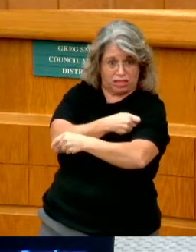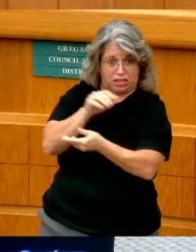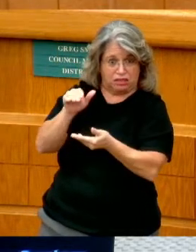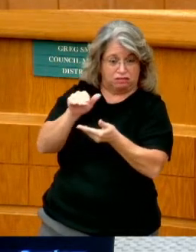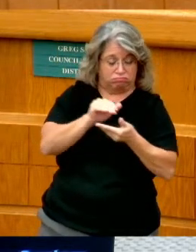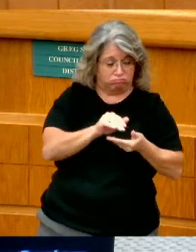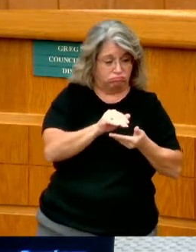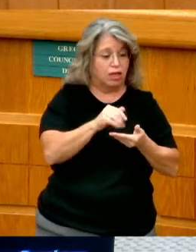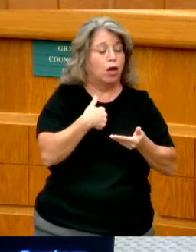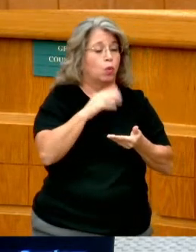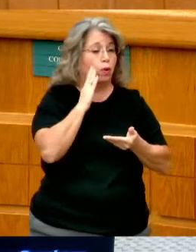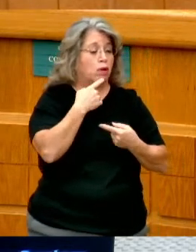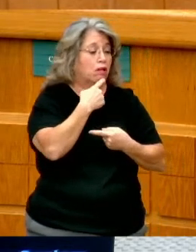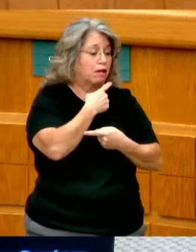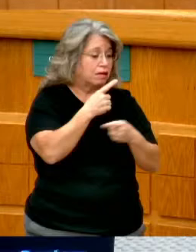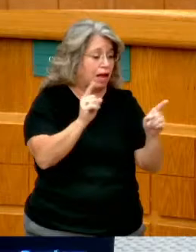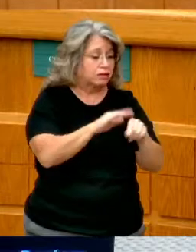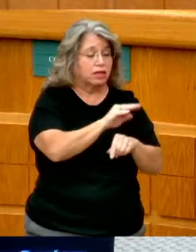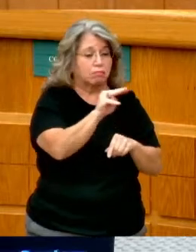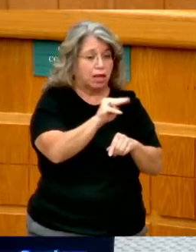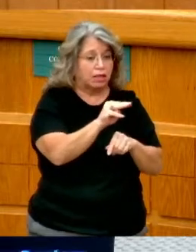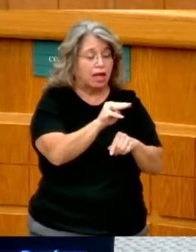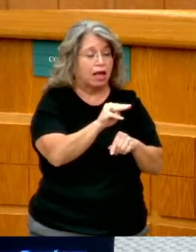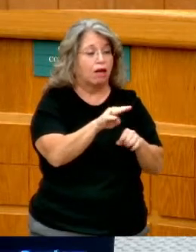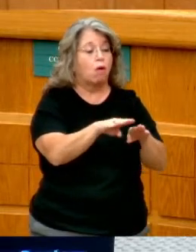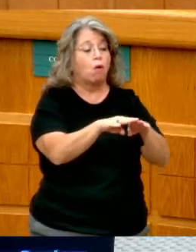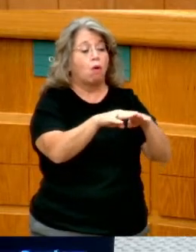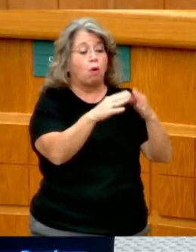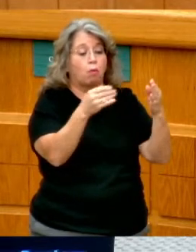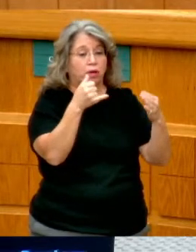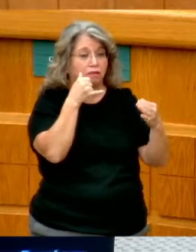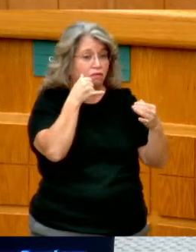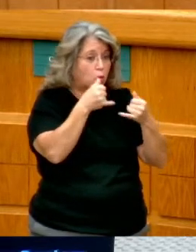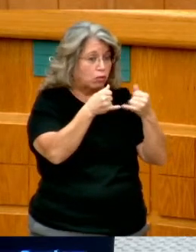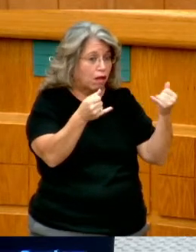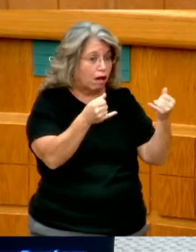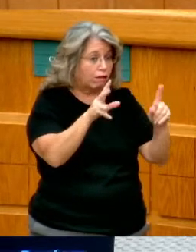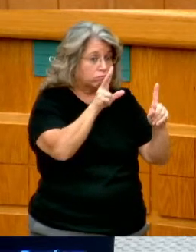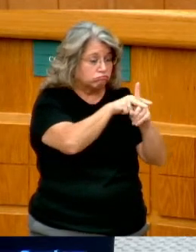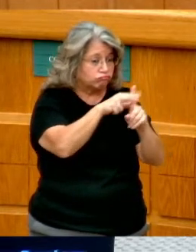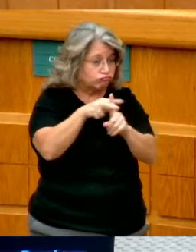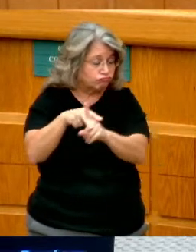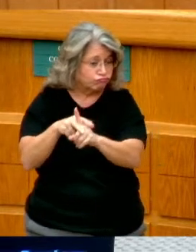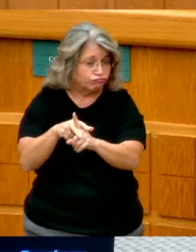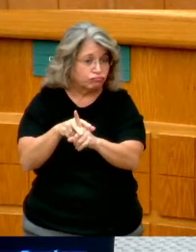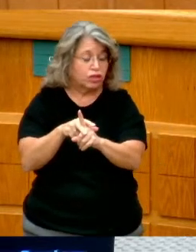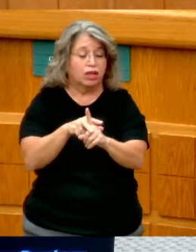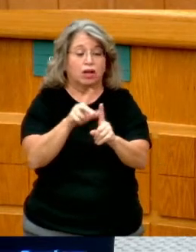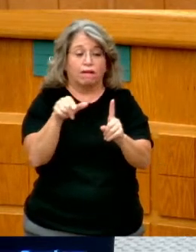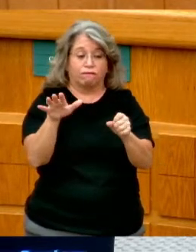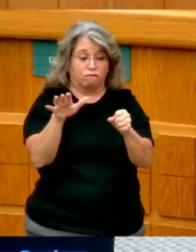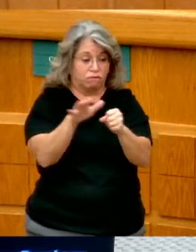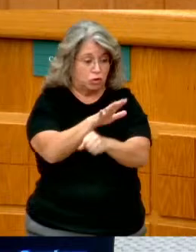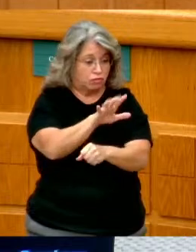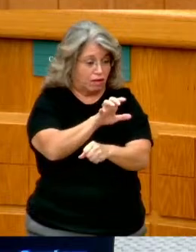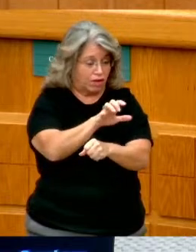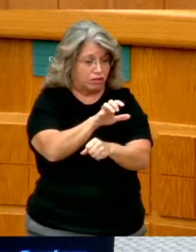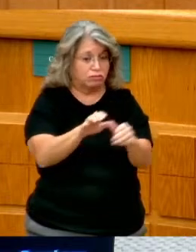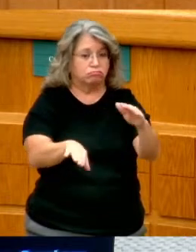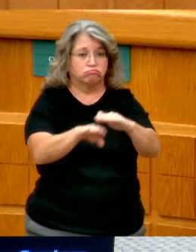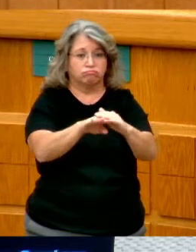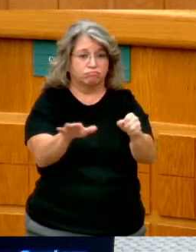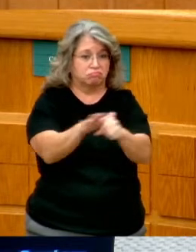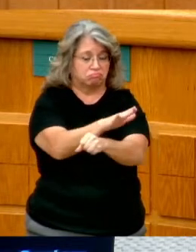Monday, and then the phone line will open up at a certain time until we fill those 500